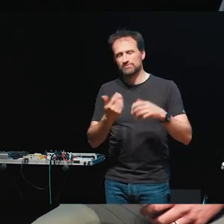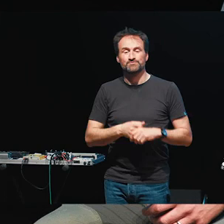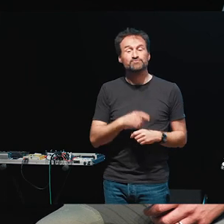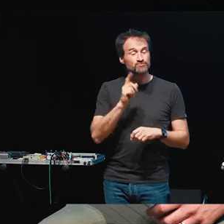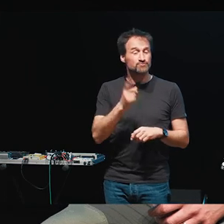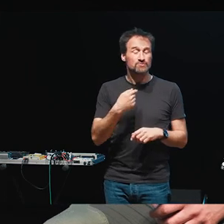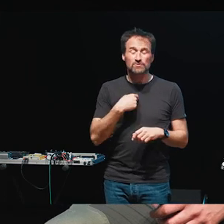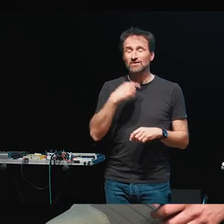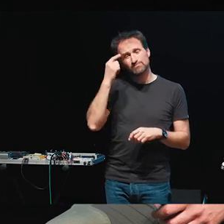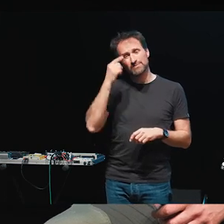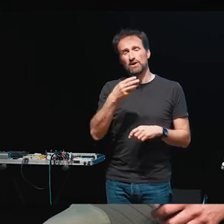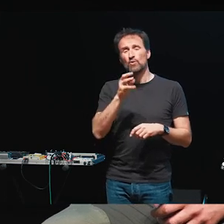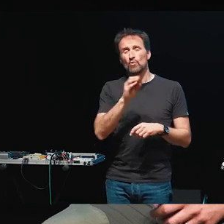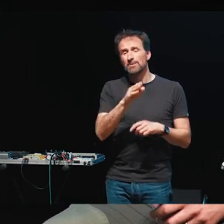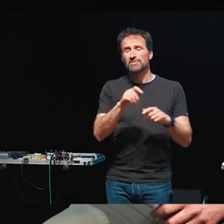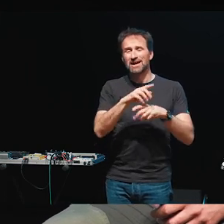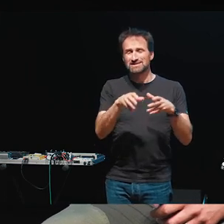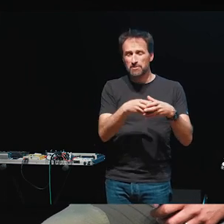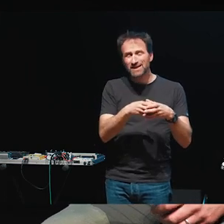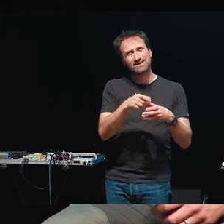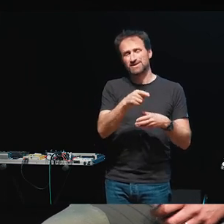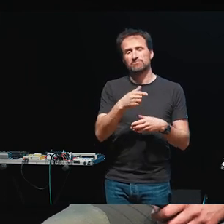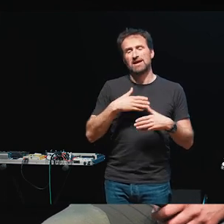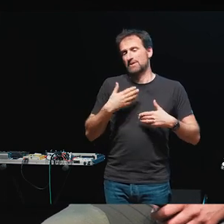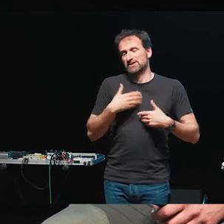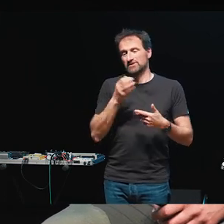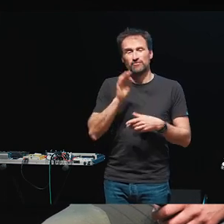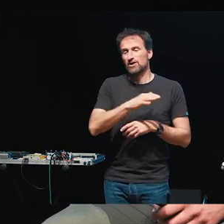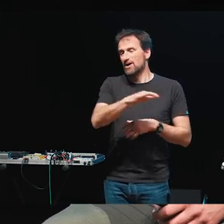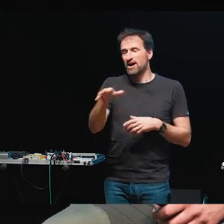it's a competition. WebAssembly is happy to host any language that compiles to it.